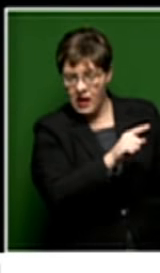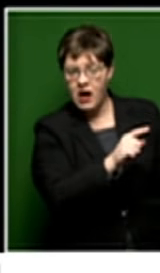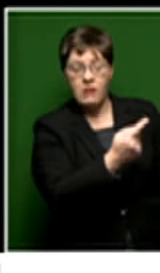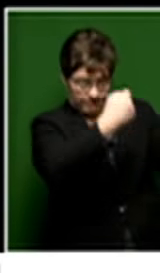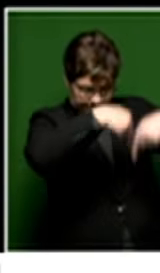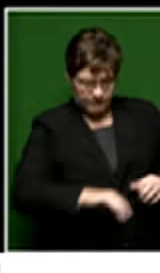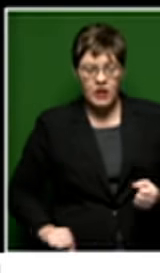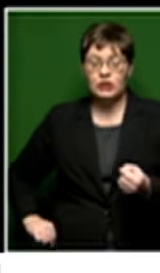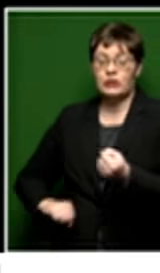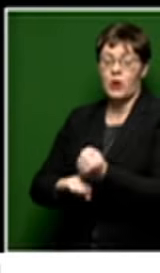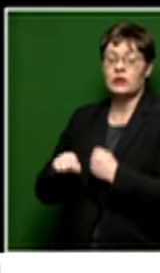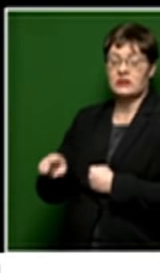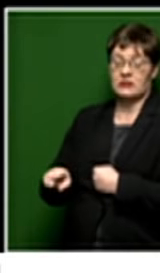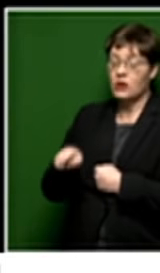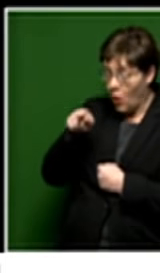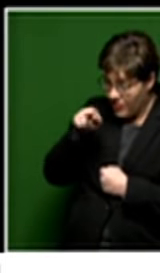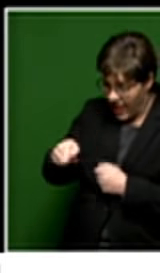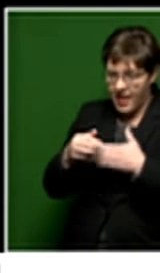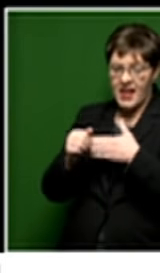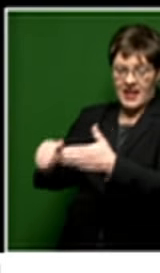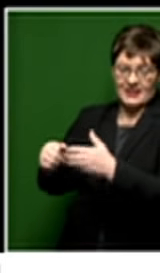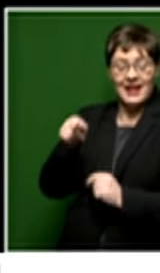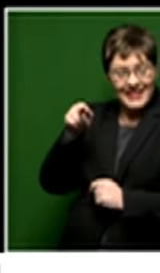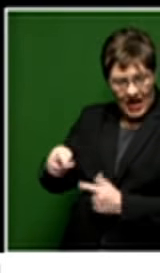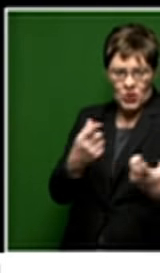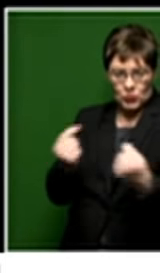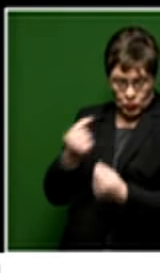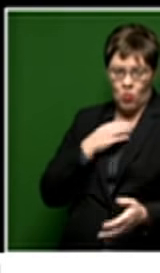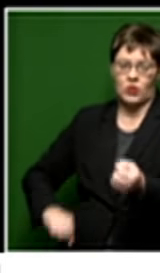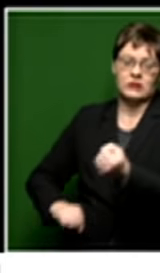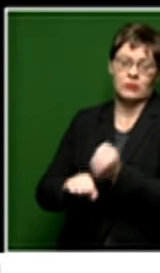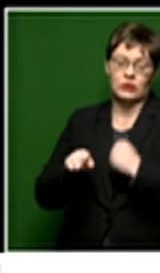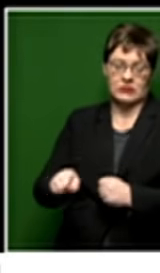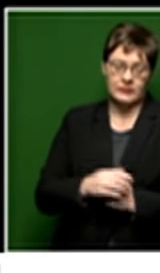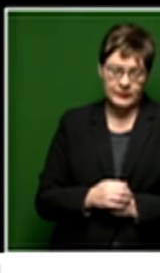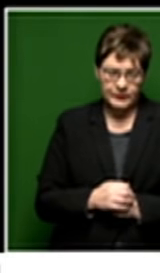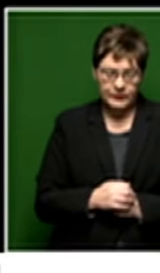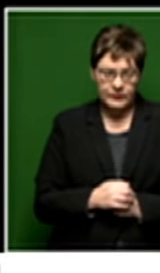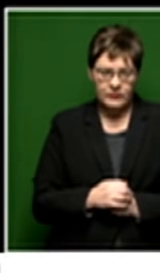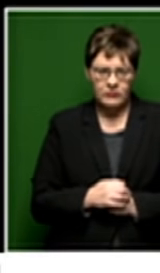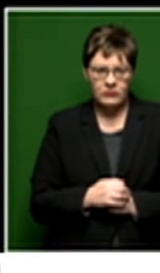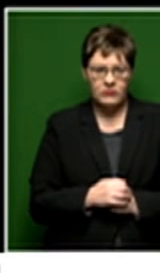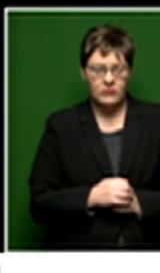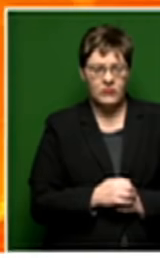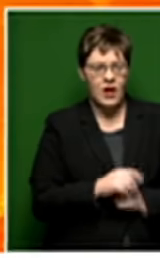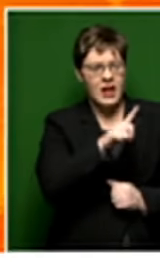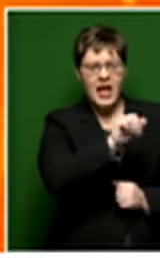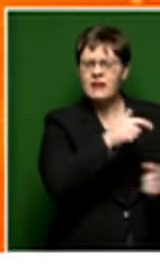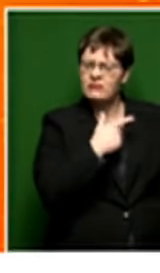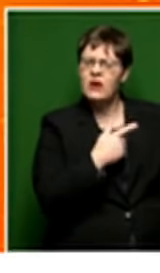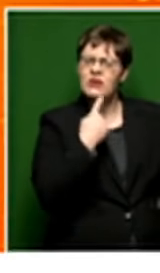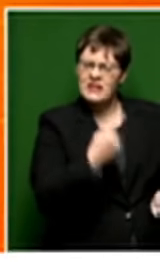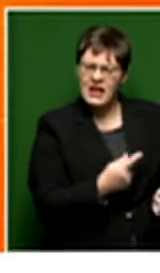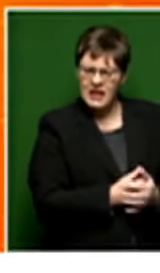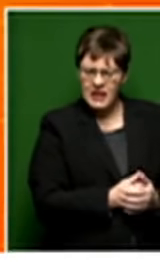here, we are going to be in support of the SAPS. When you say support, I mean, you will take...